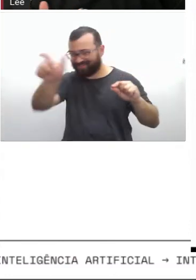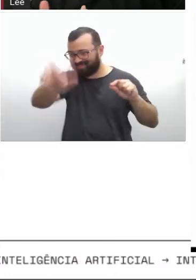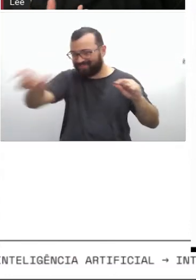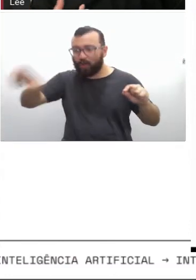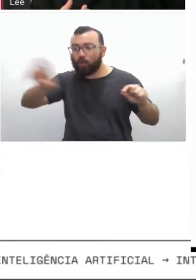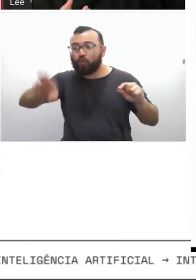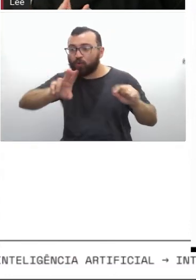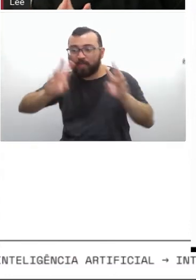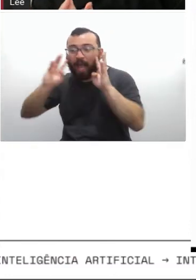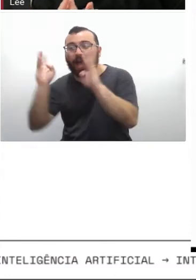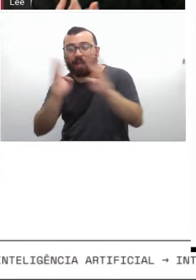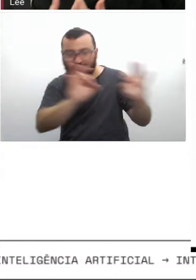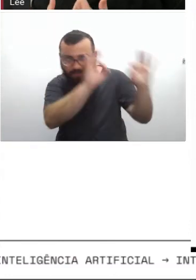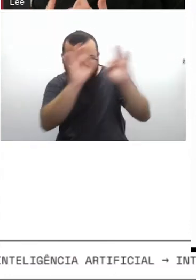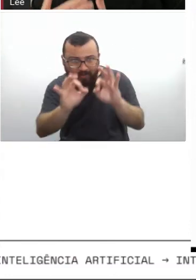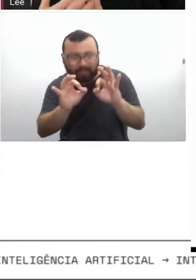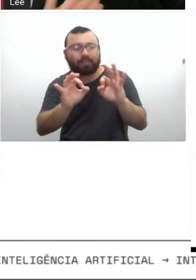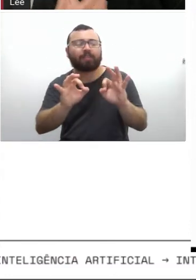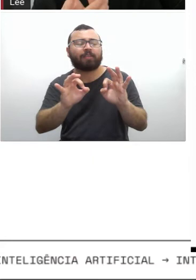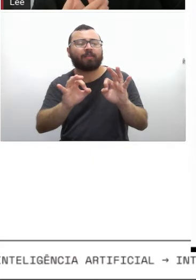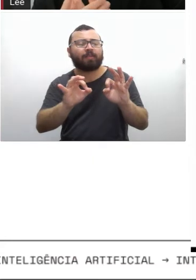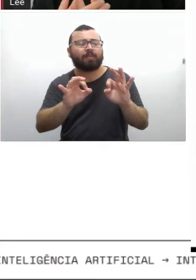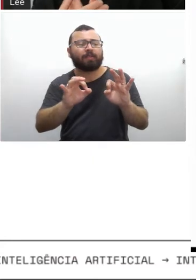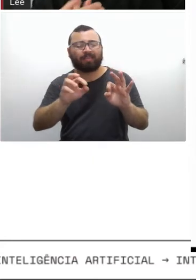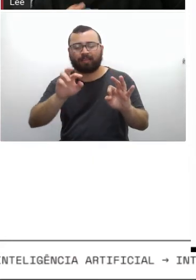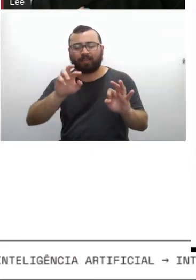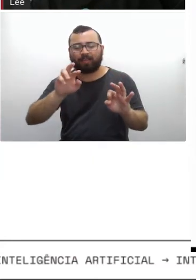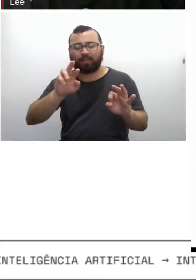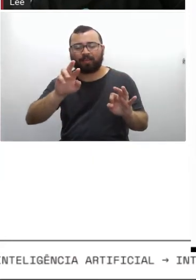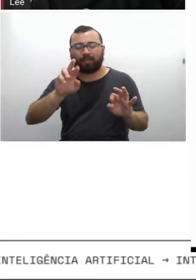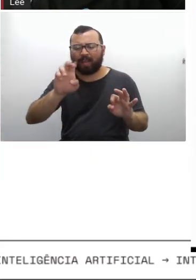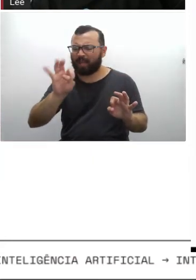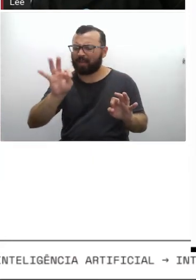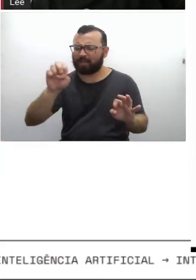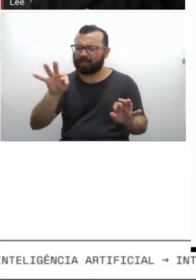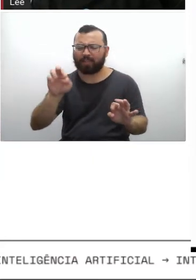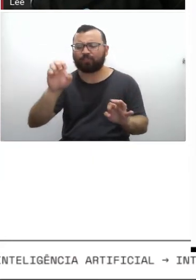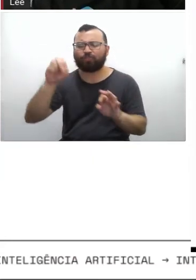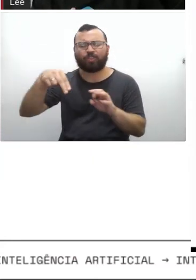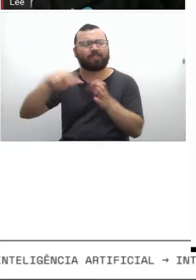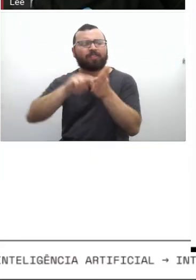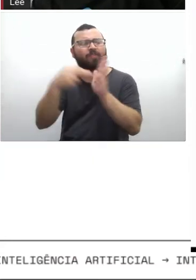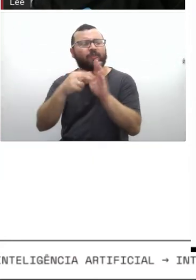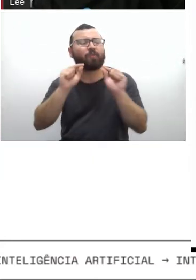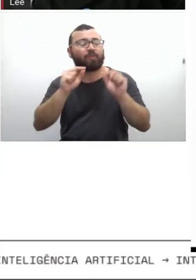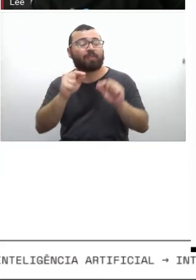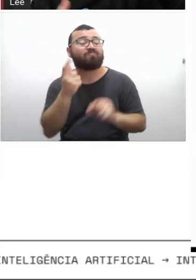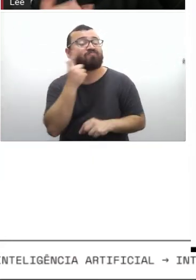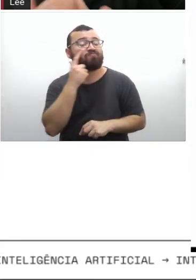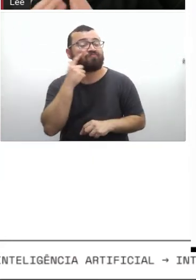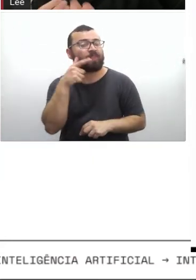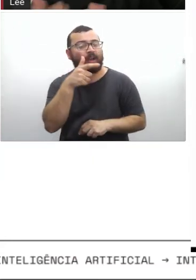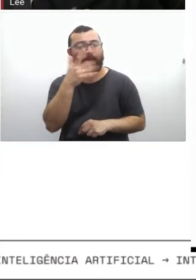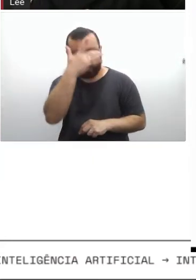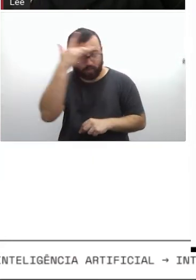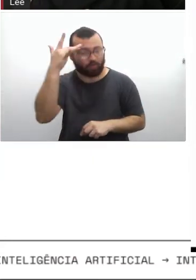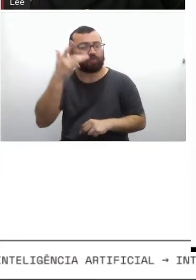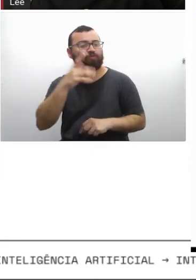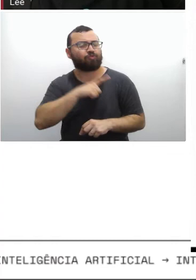And retention, that is actually like you want to know if your users made a habit of your bot.